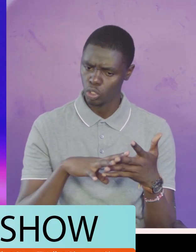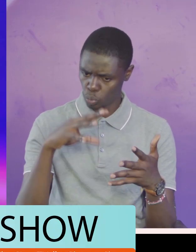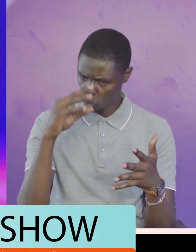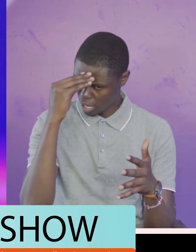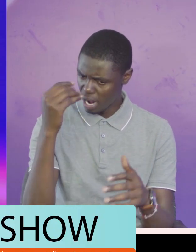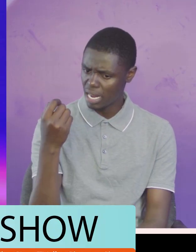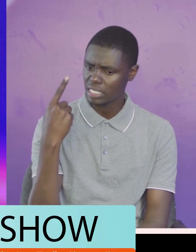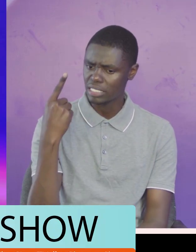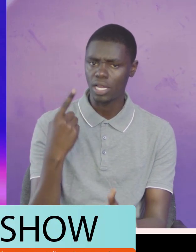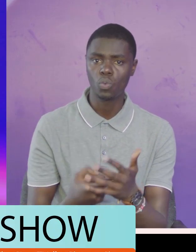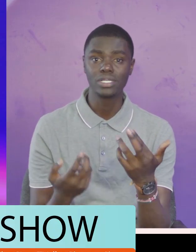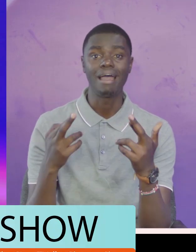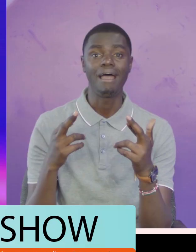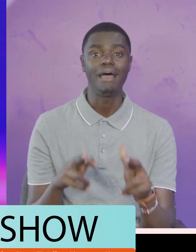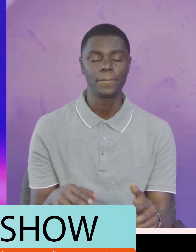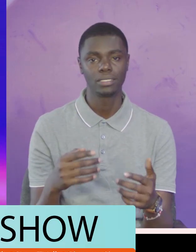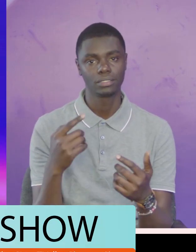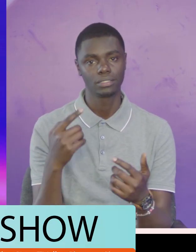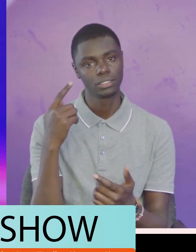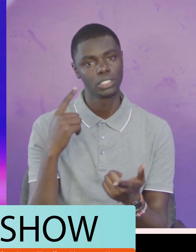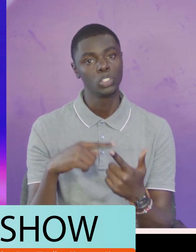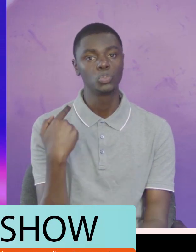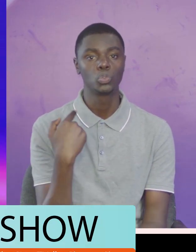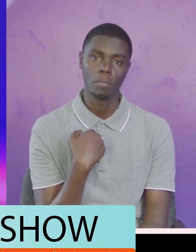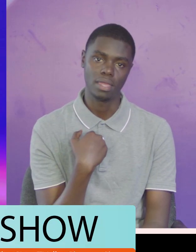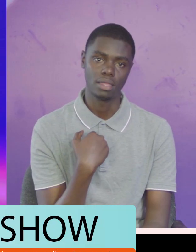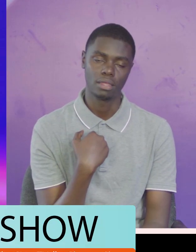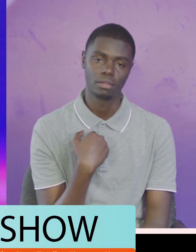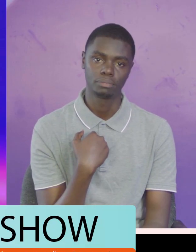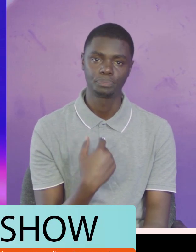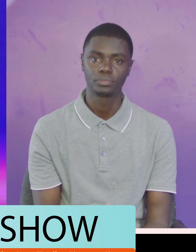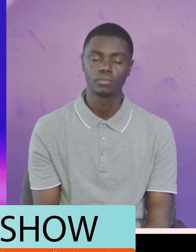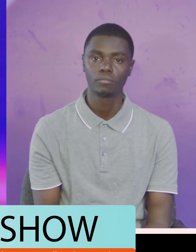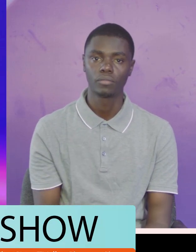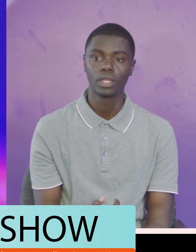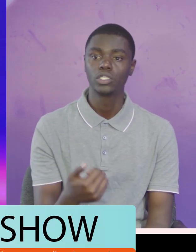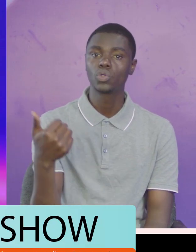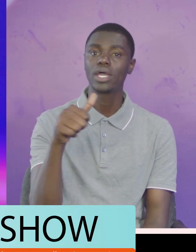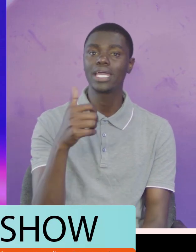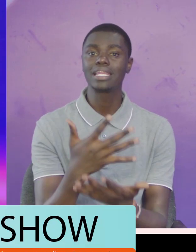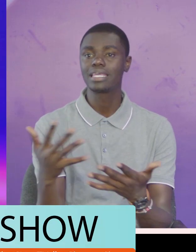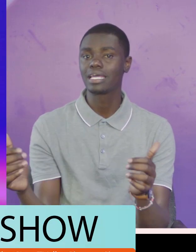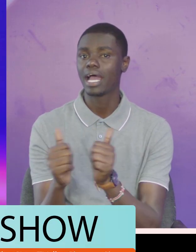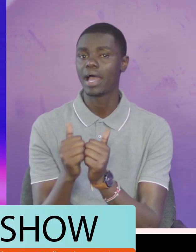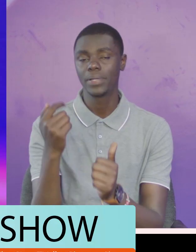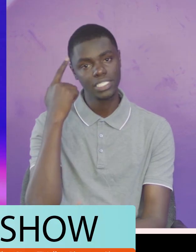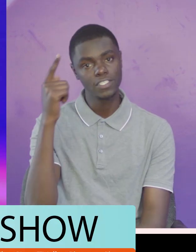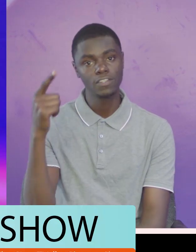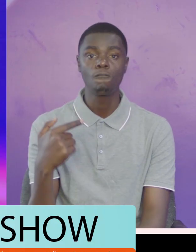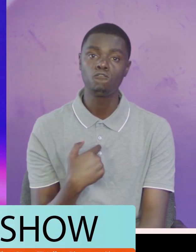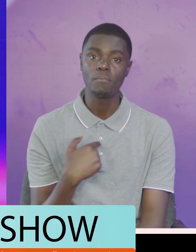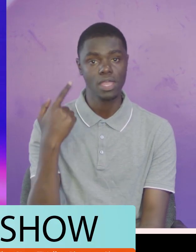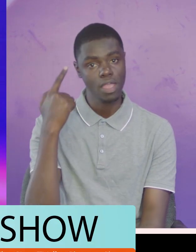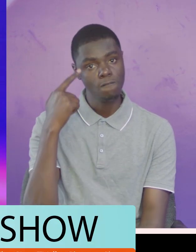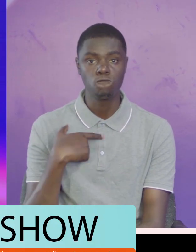really learn and understand what is happening to me, for me in that situation, not to me. Because anything that happens is